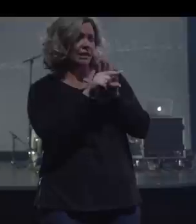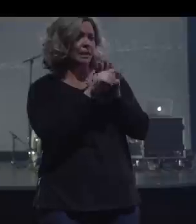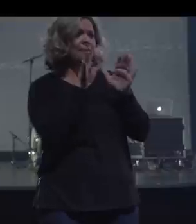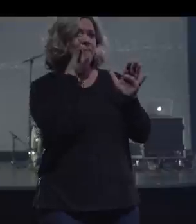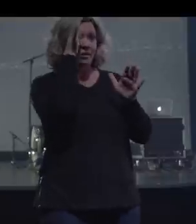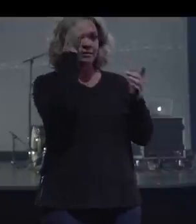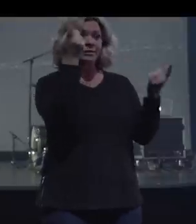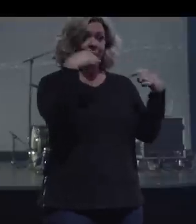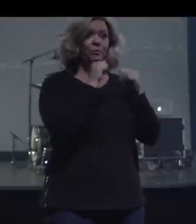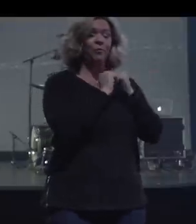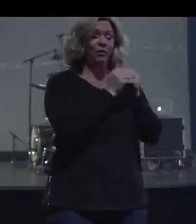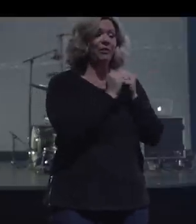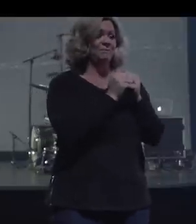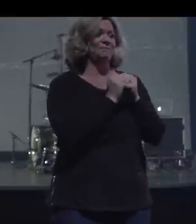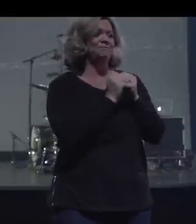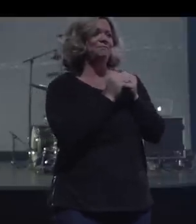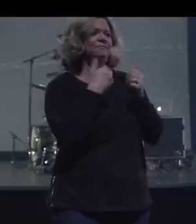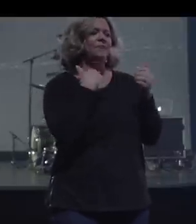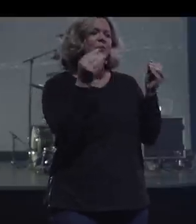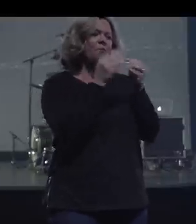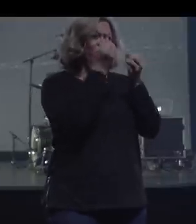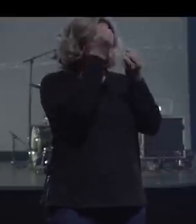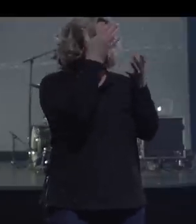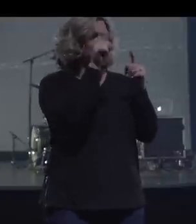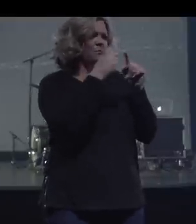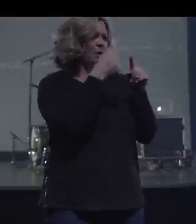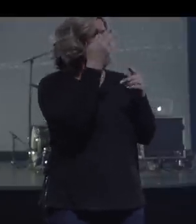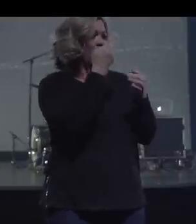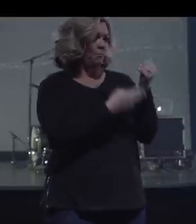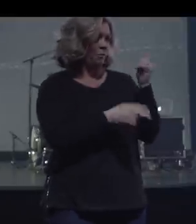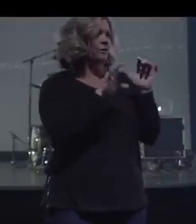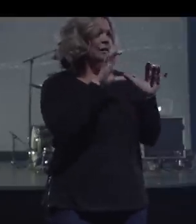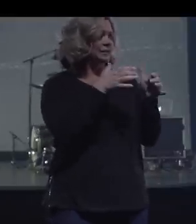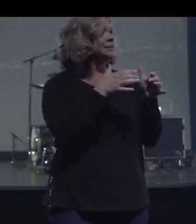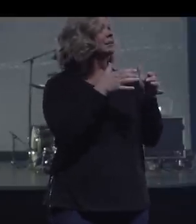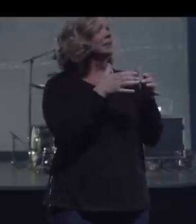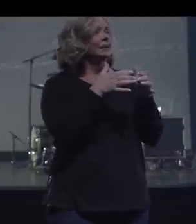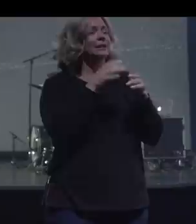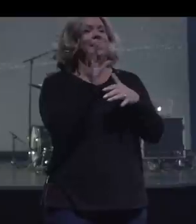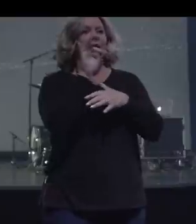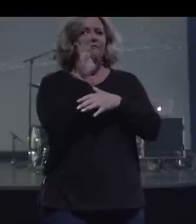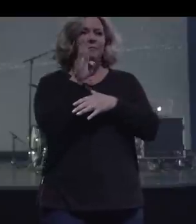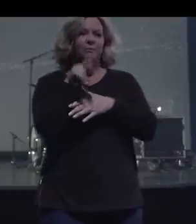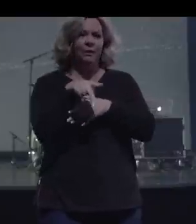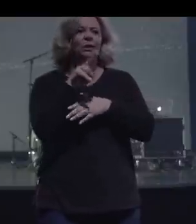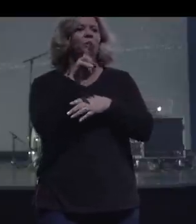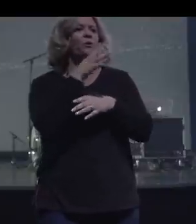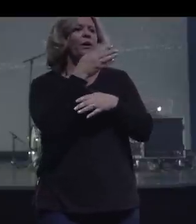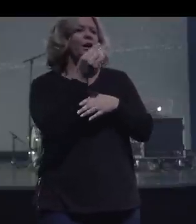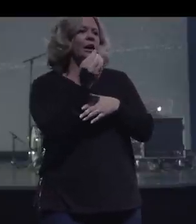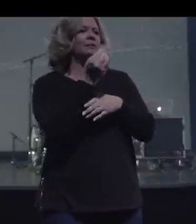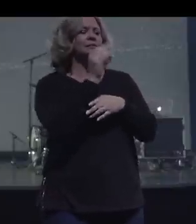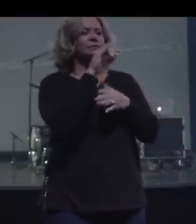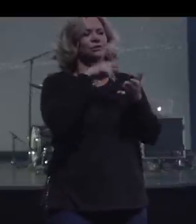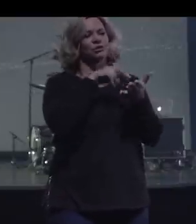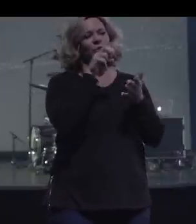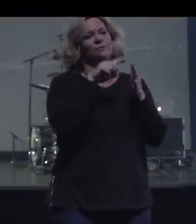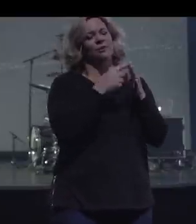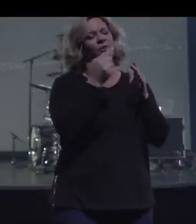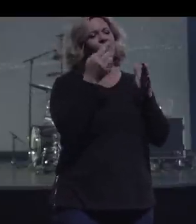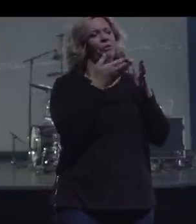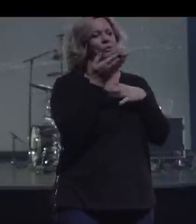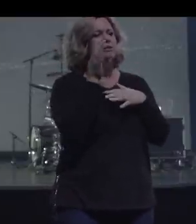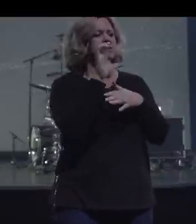with them. Again, you can find out more information about both of those events, Jumpstart and FPU, on our webpage or through our